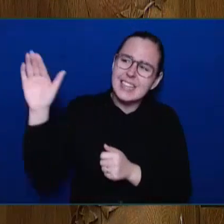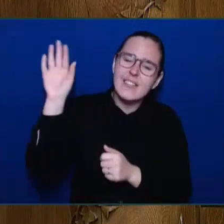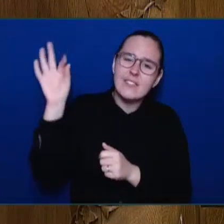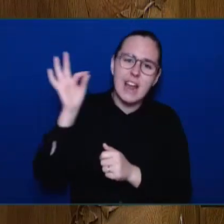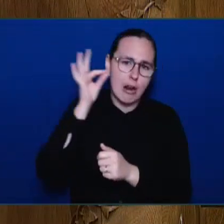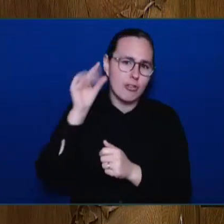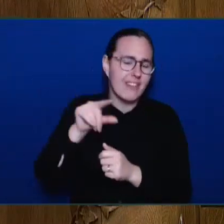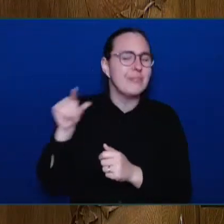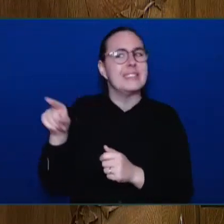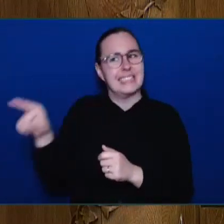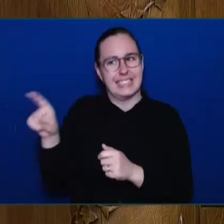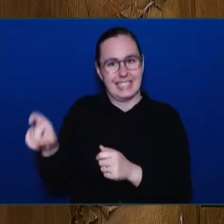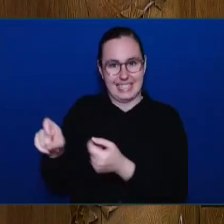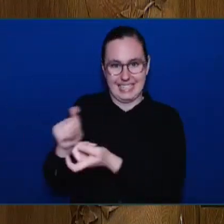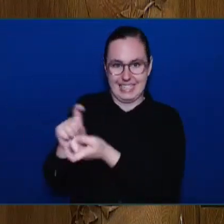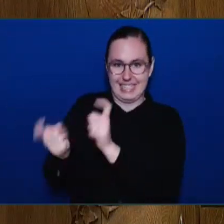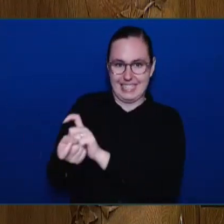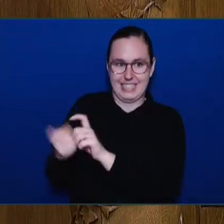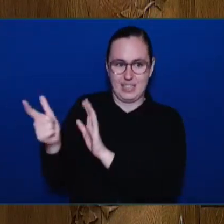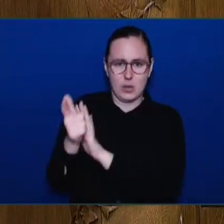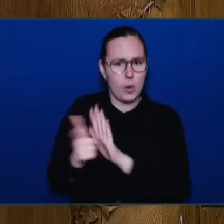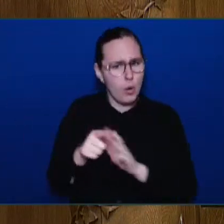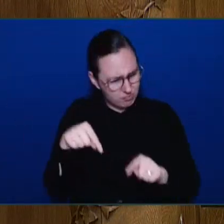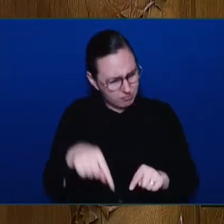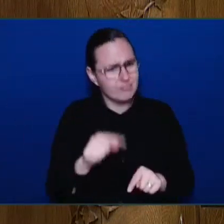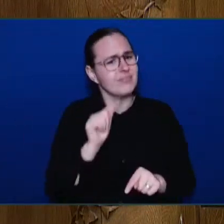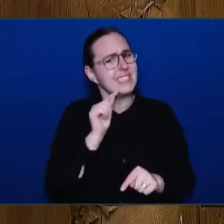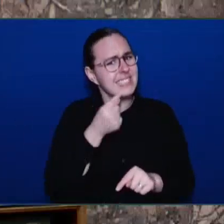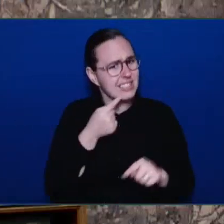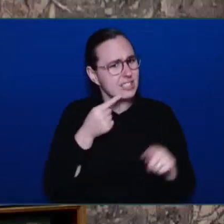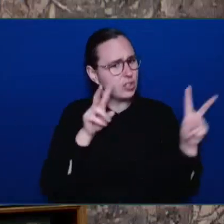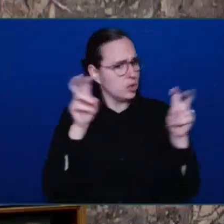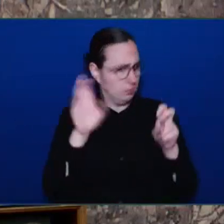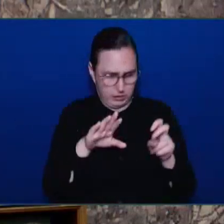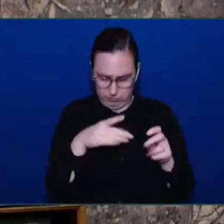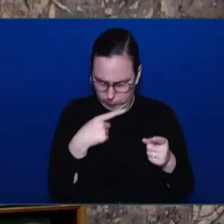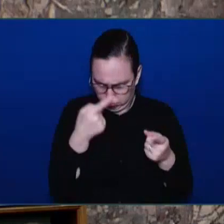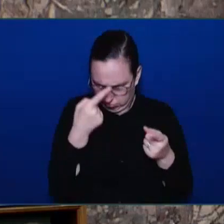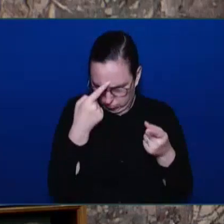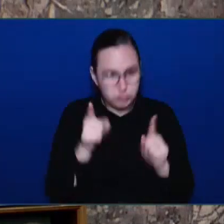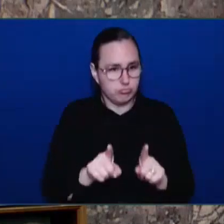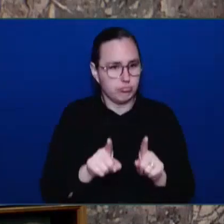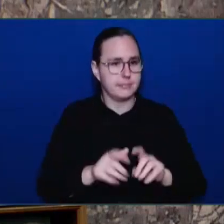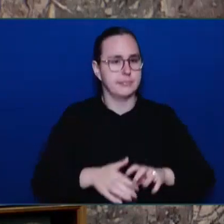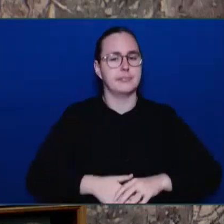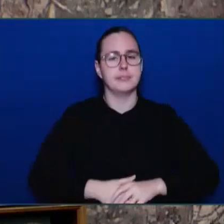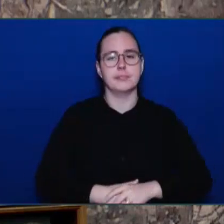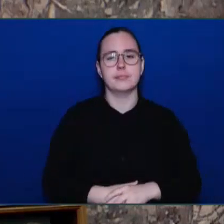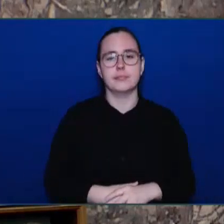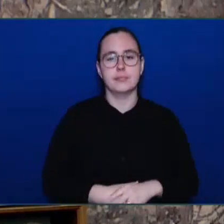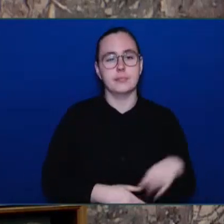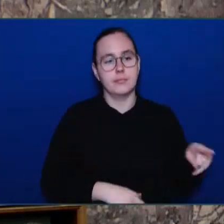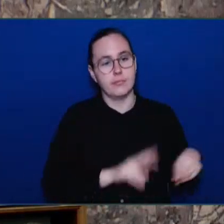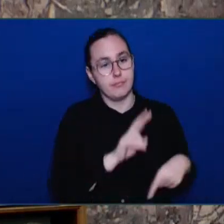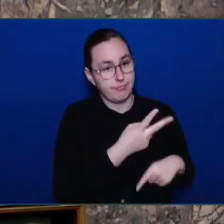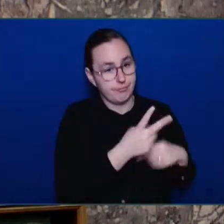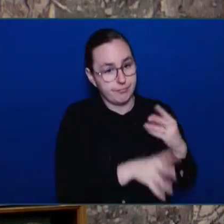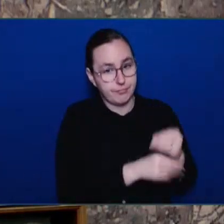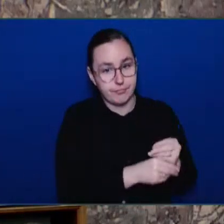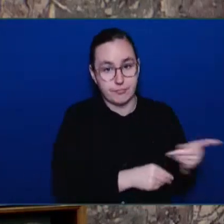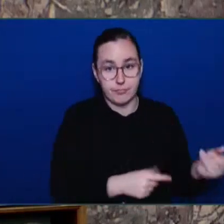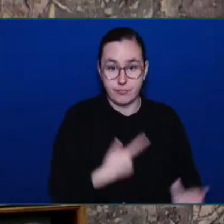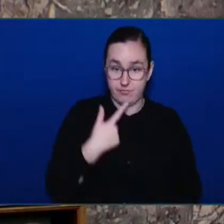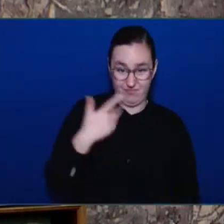Leader of the Official Opposition, second supplemental. Well, frankly, Mr. Speaker, that mayor is no longer the mayor, and the mayor that this NDP Premier